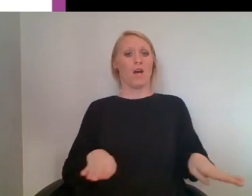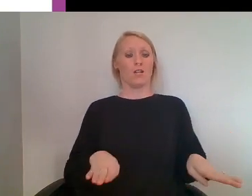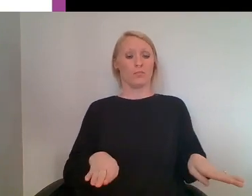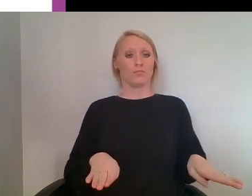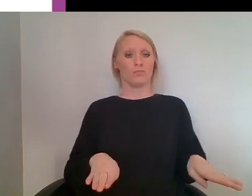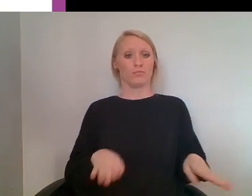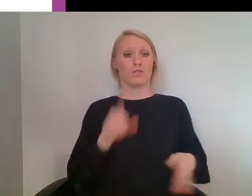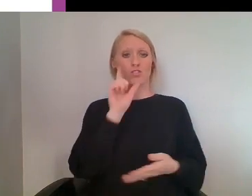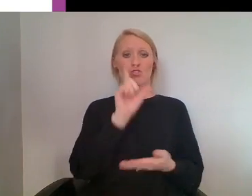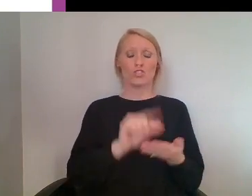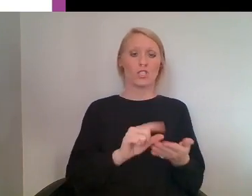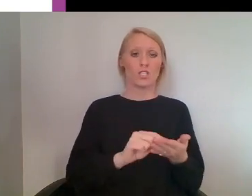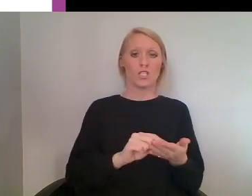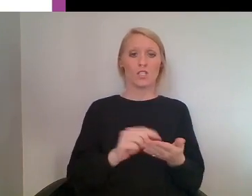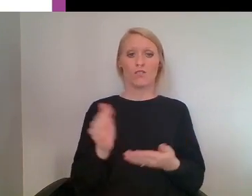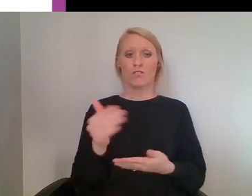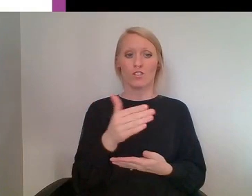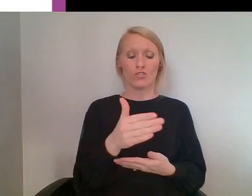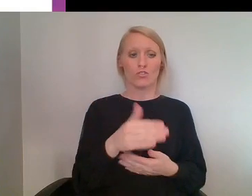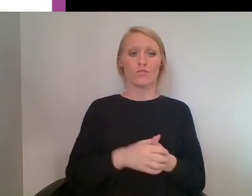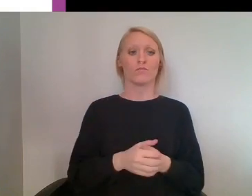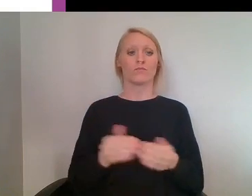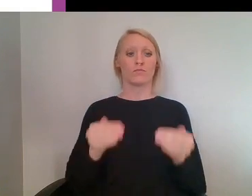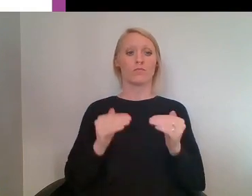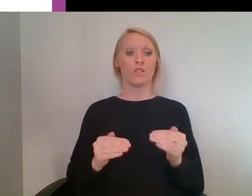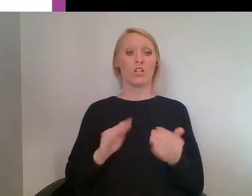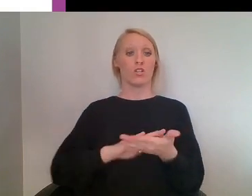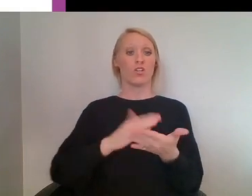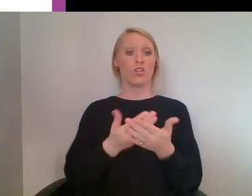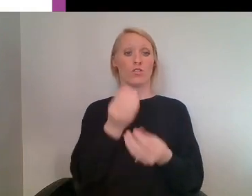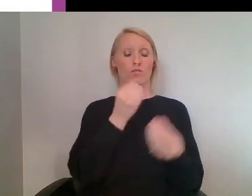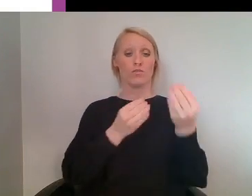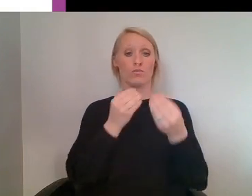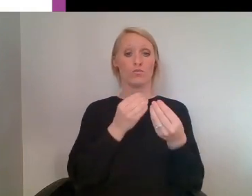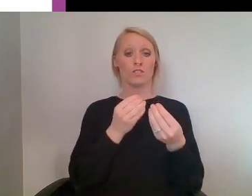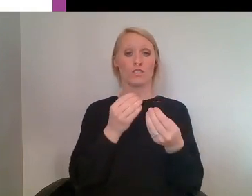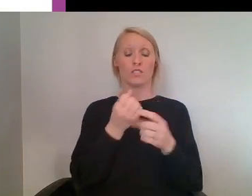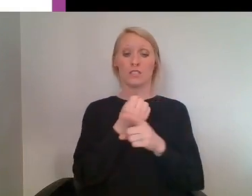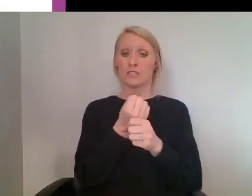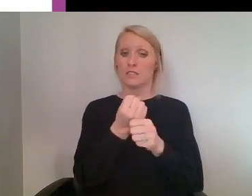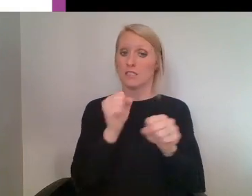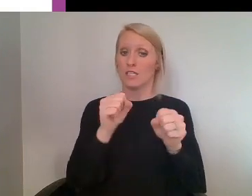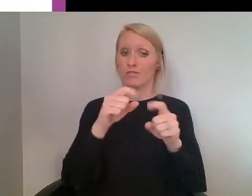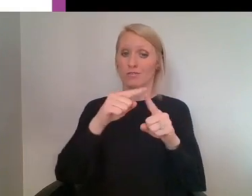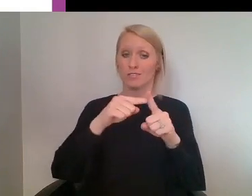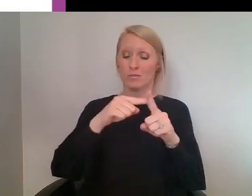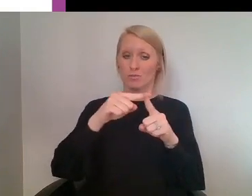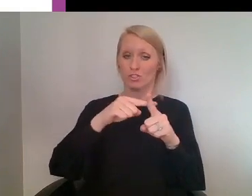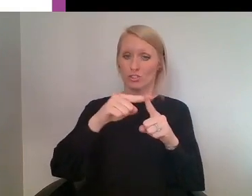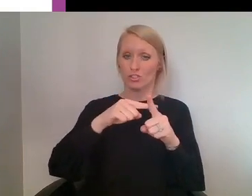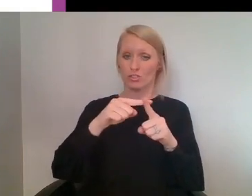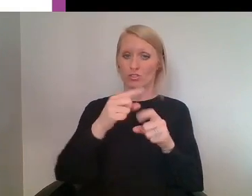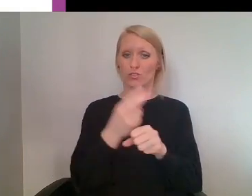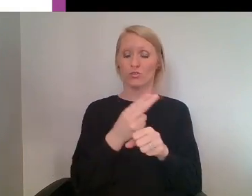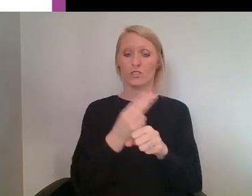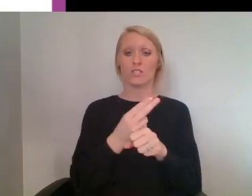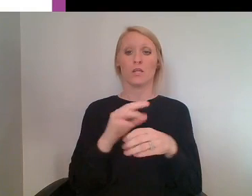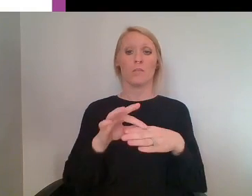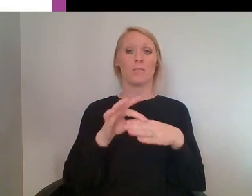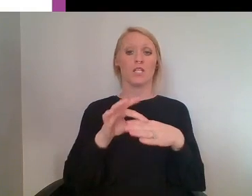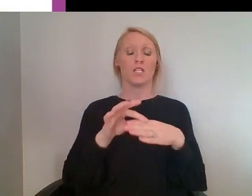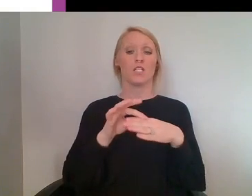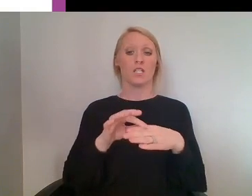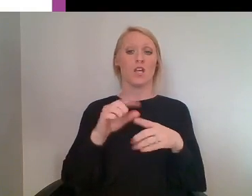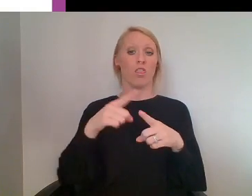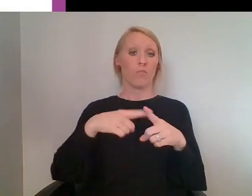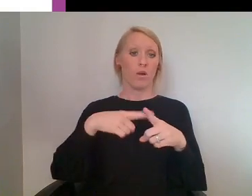for just knowing if the internal temperature is high enough to cook it. Most thermometers will tell you, like if you're cooking a hamburger or you're cooking chicken breast, like what